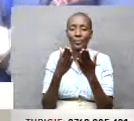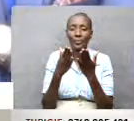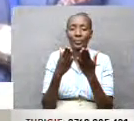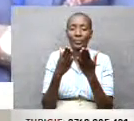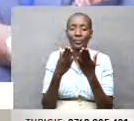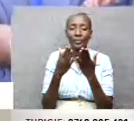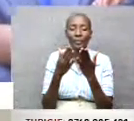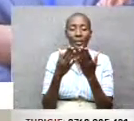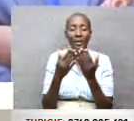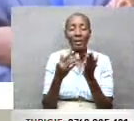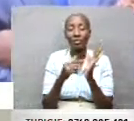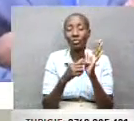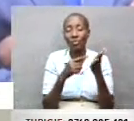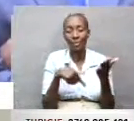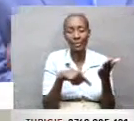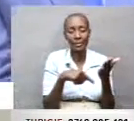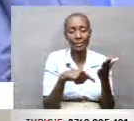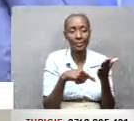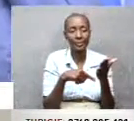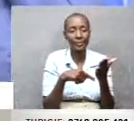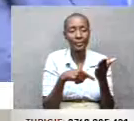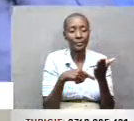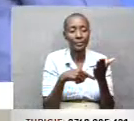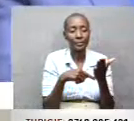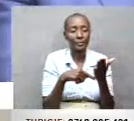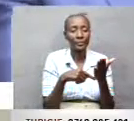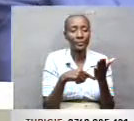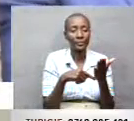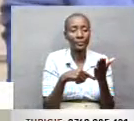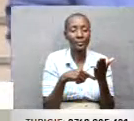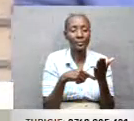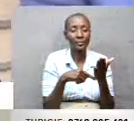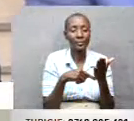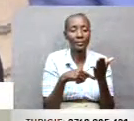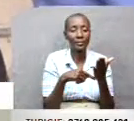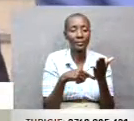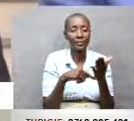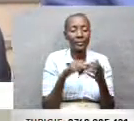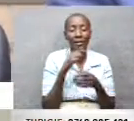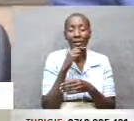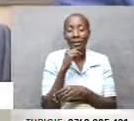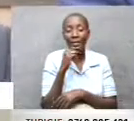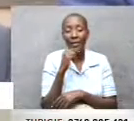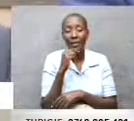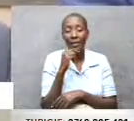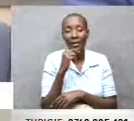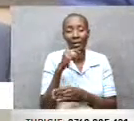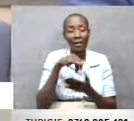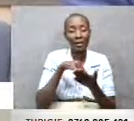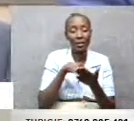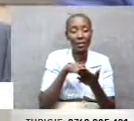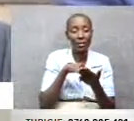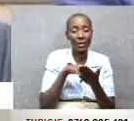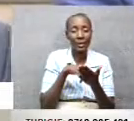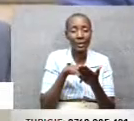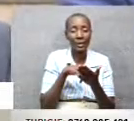results do read as follows. The alleged father is not excluded as